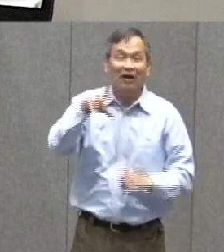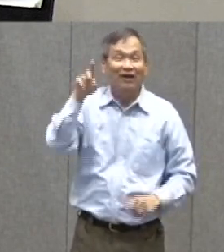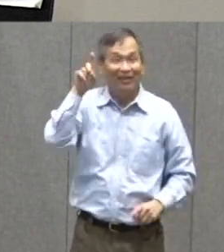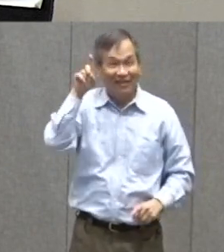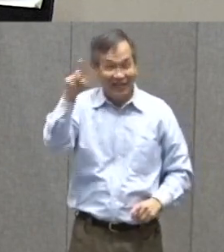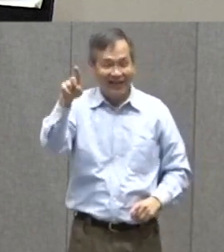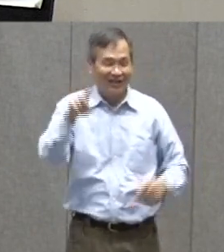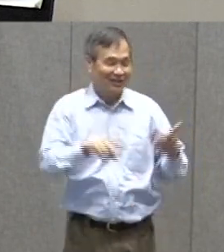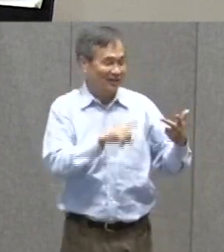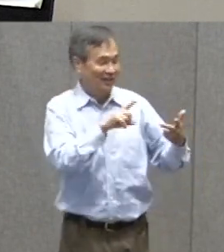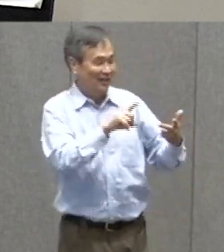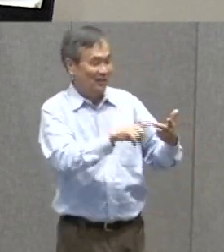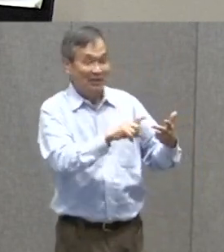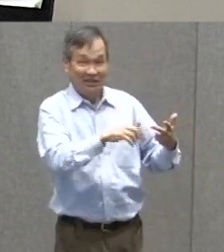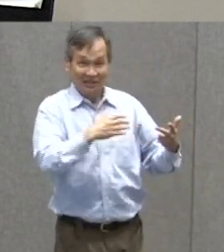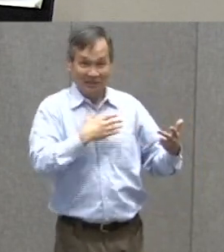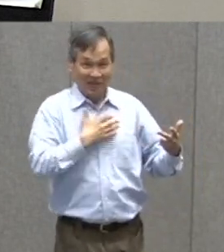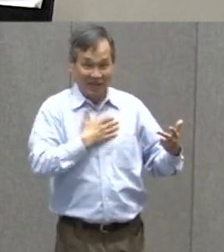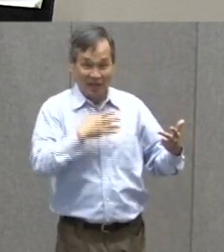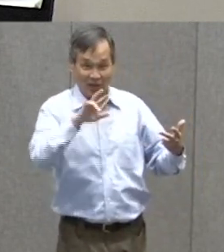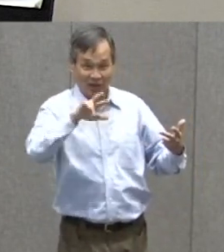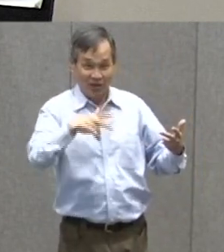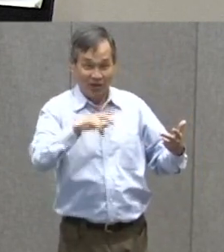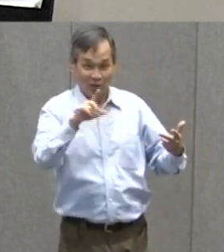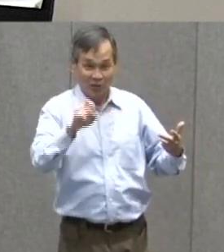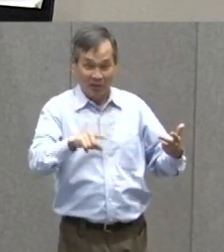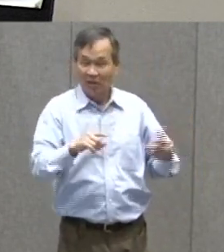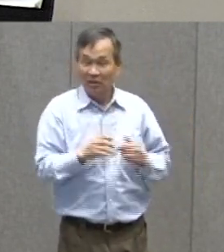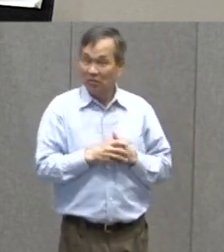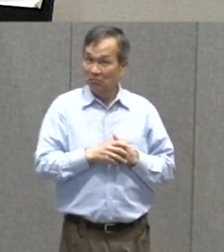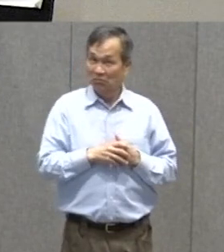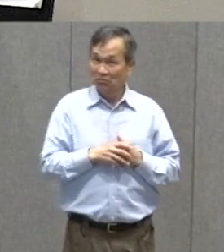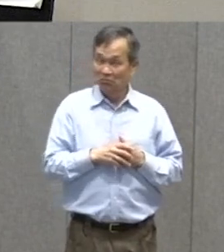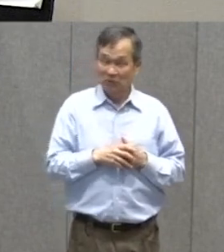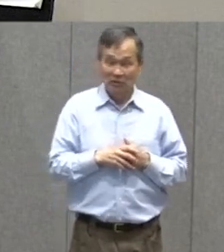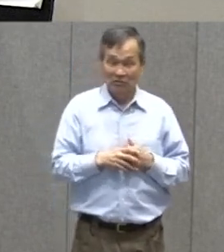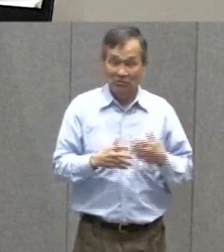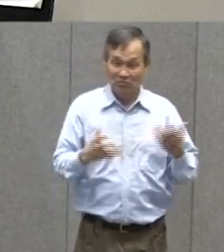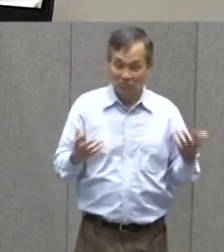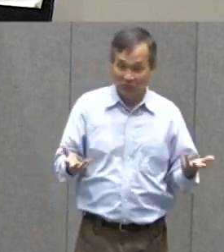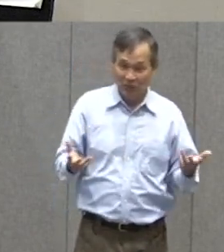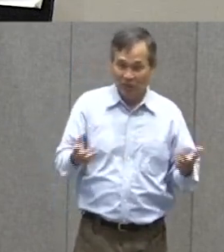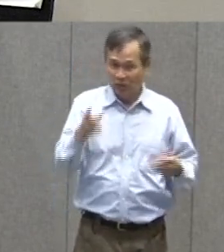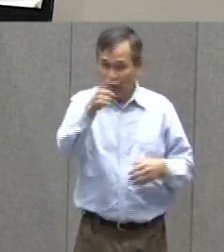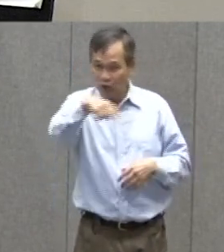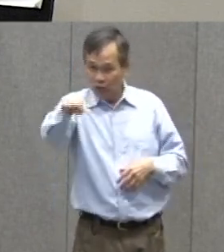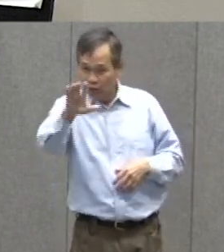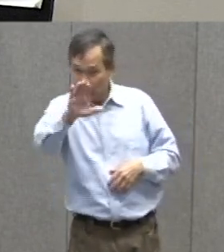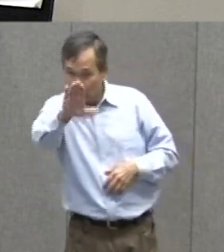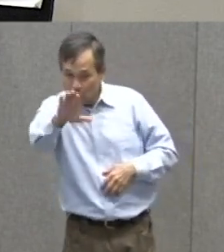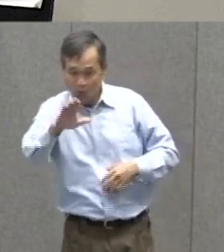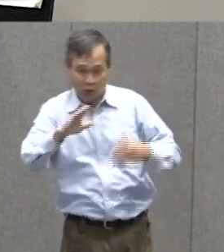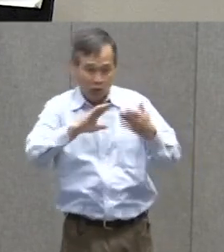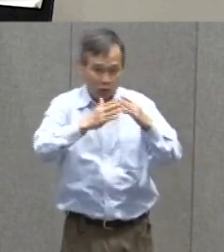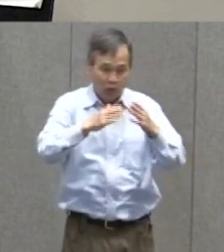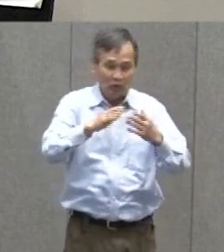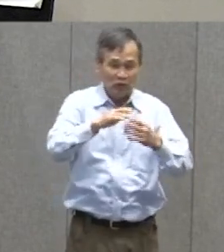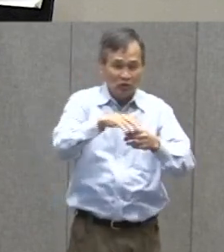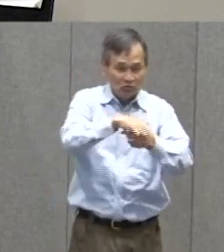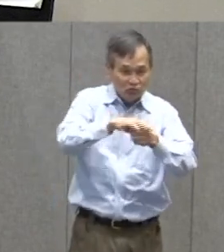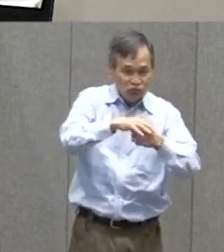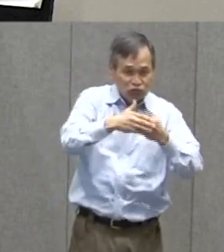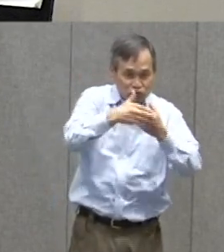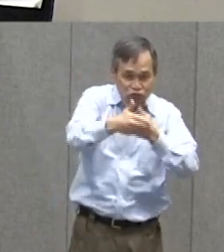the third question is, if you do not have a get-togethers in your community, think of